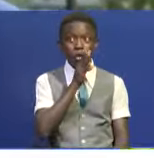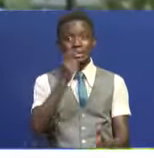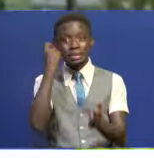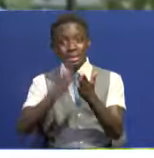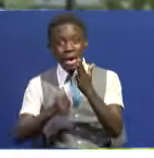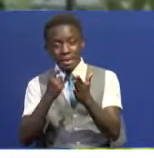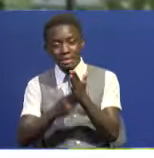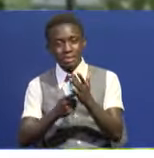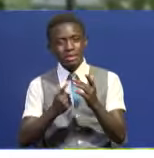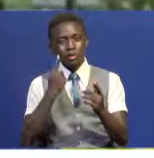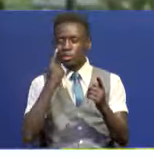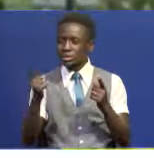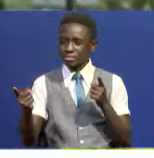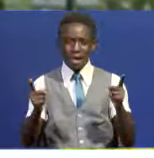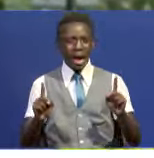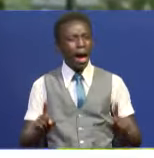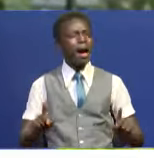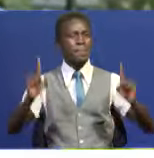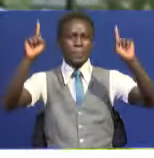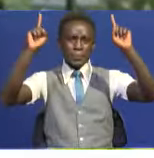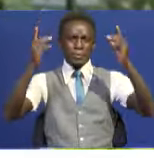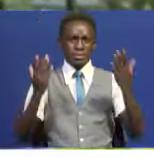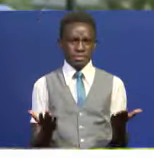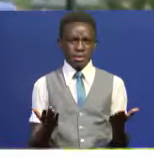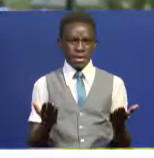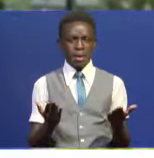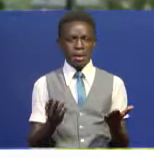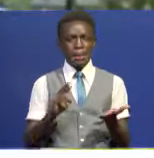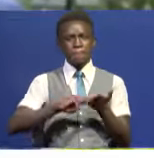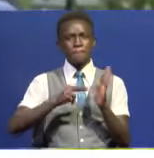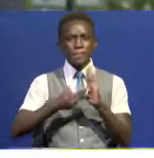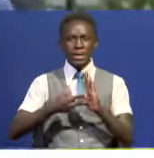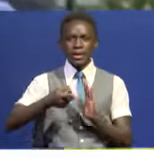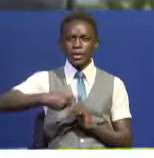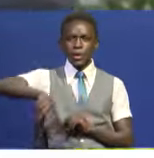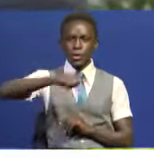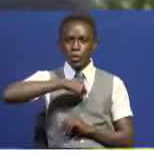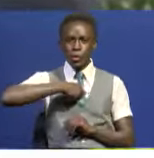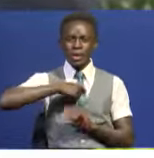taxation. Okay? So we are not only overburdening the present generation,